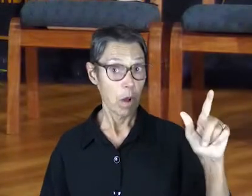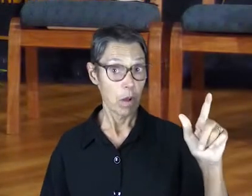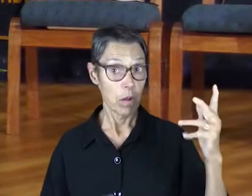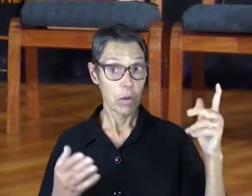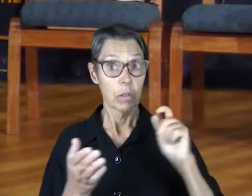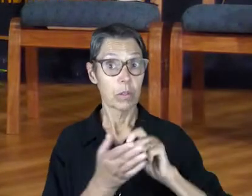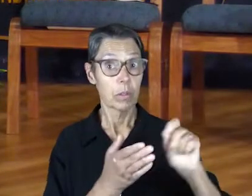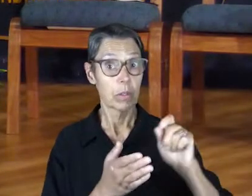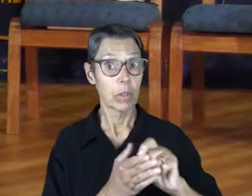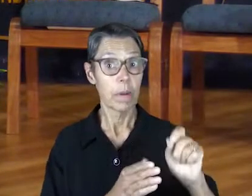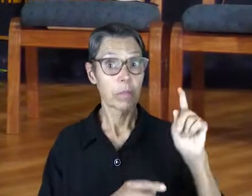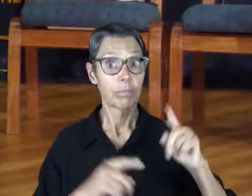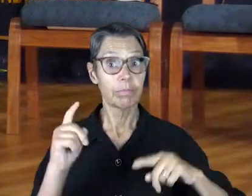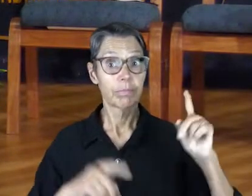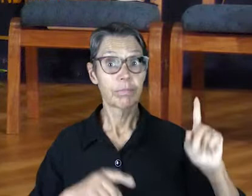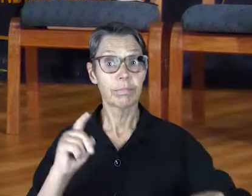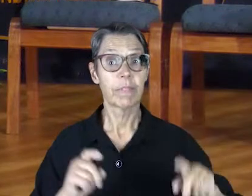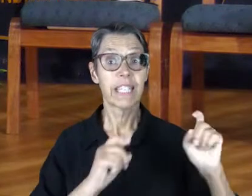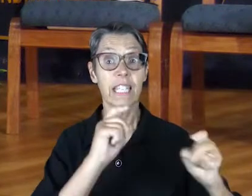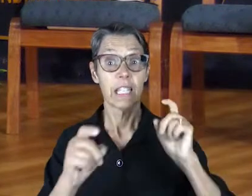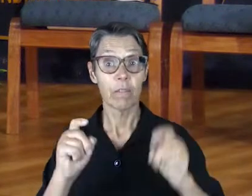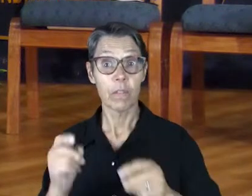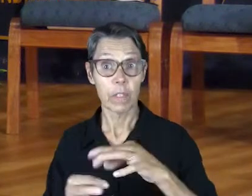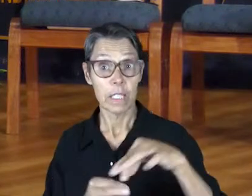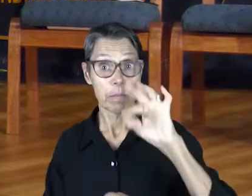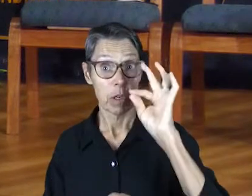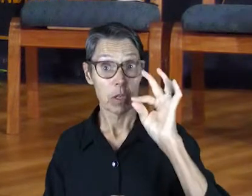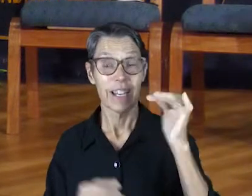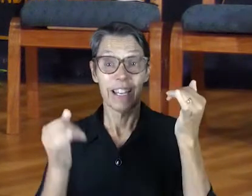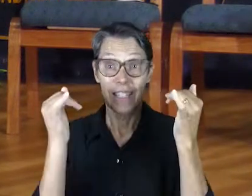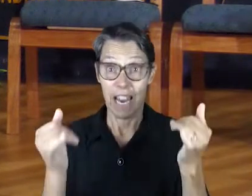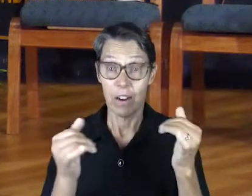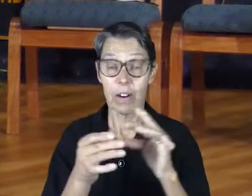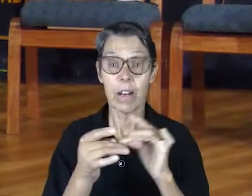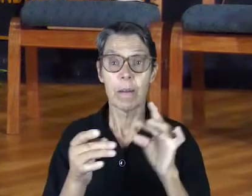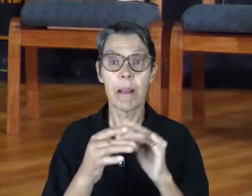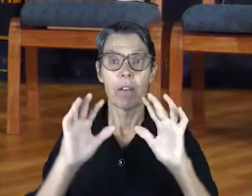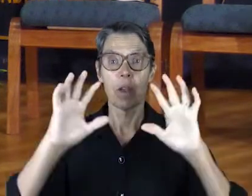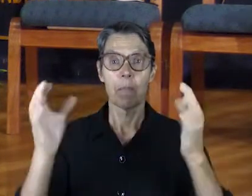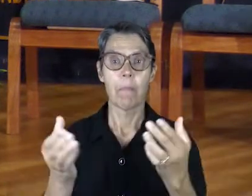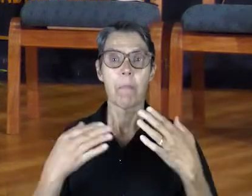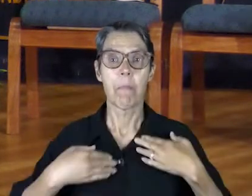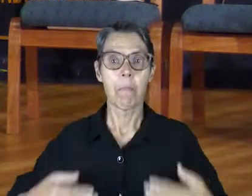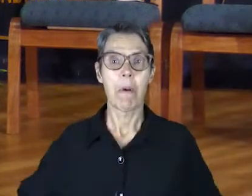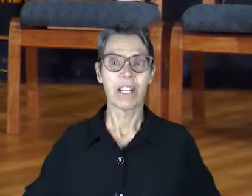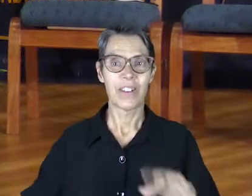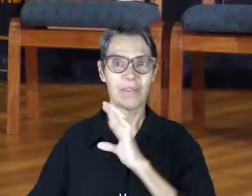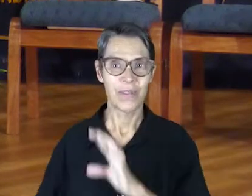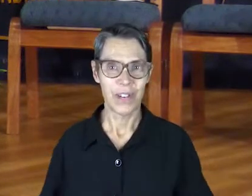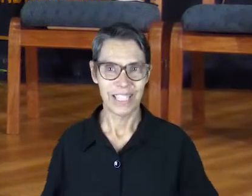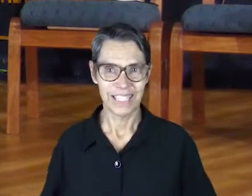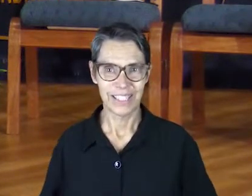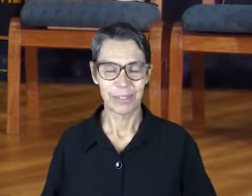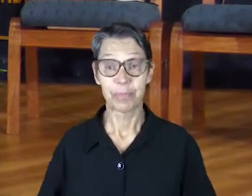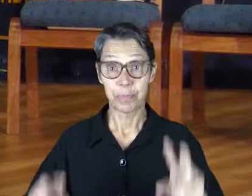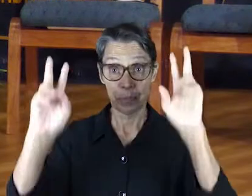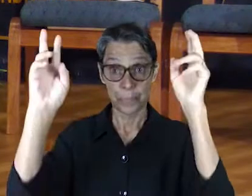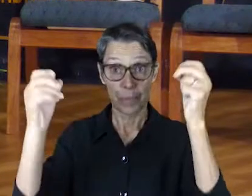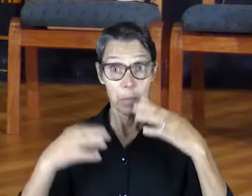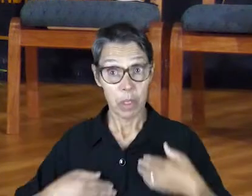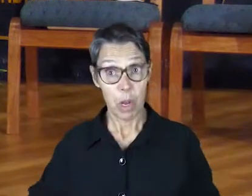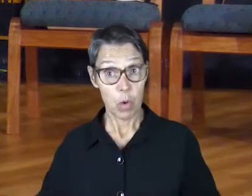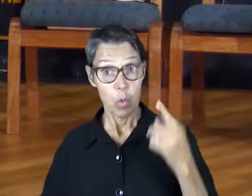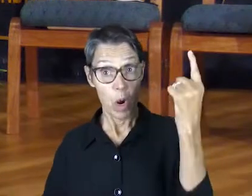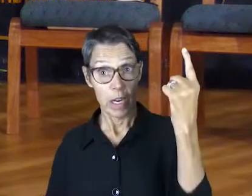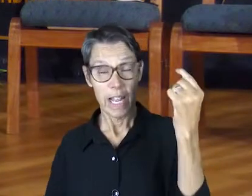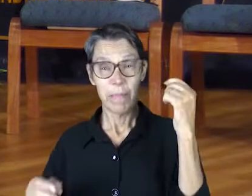Paul here writes about the body of Christ. For just as the body is one and has many members, and all the